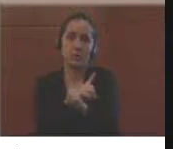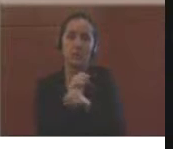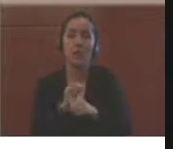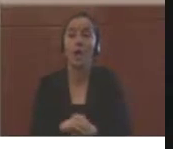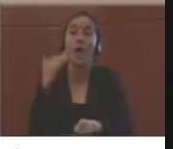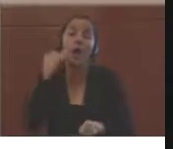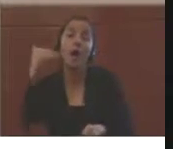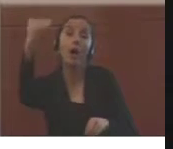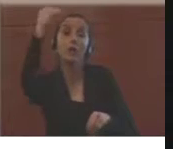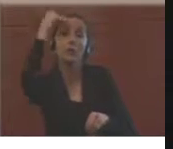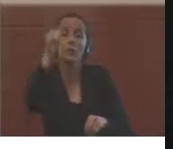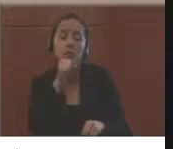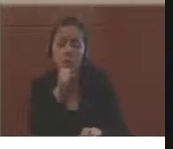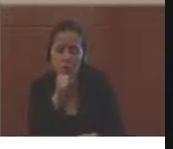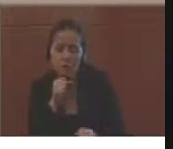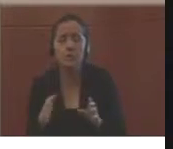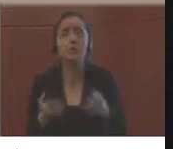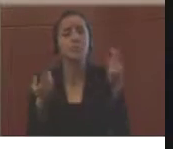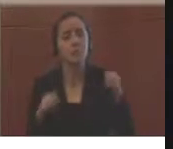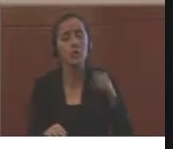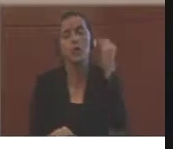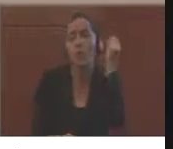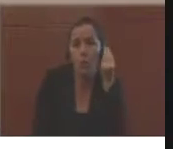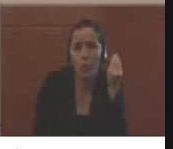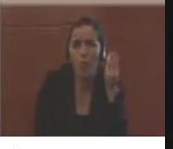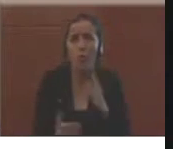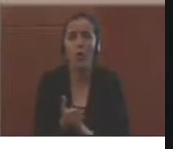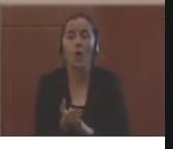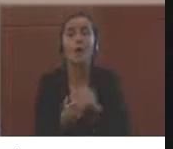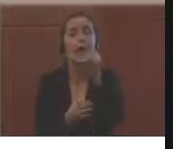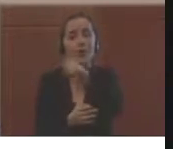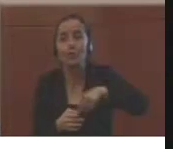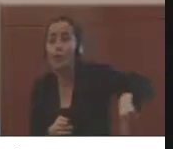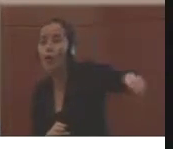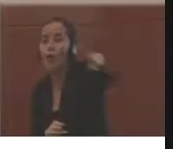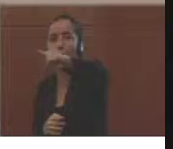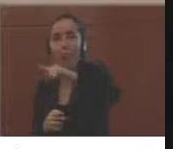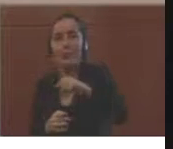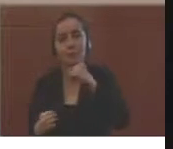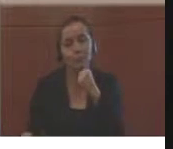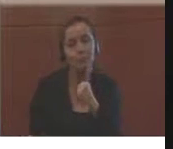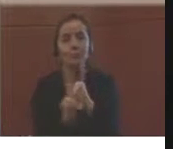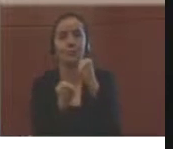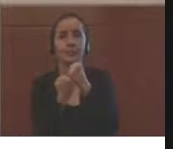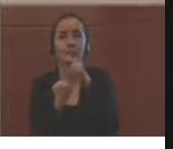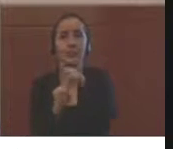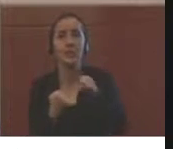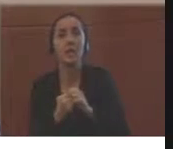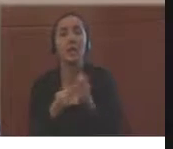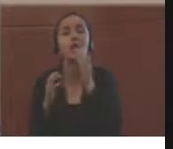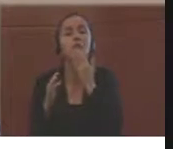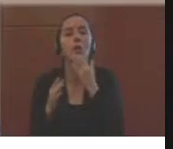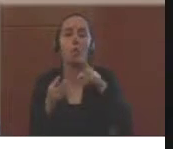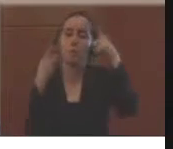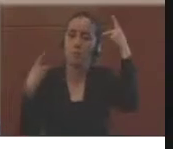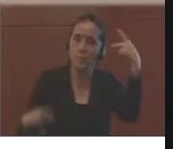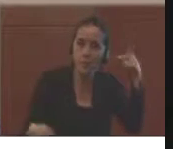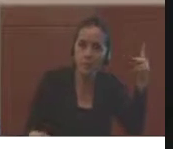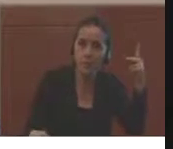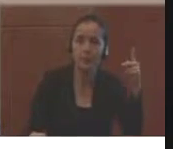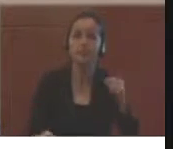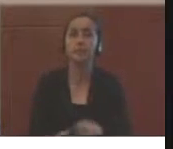with disabilities, the elderly, and the young as a cross-cutting foundation of sustainable development and the implementation of public